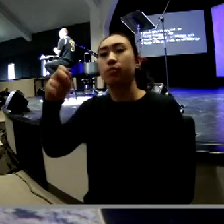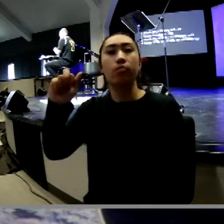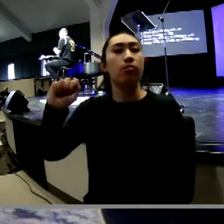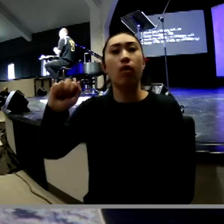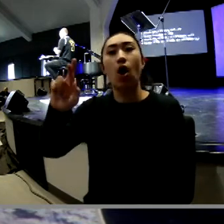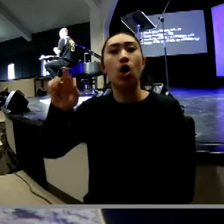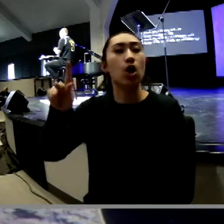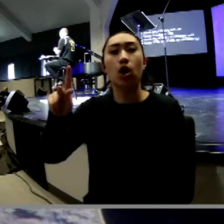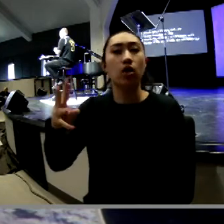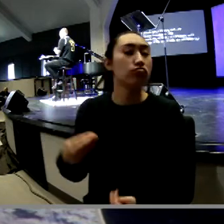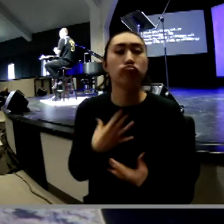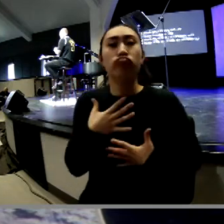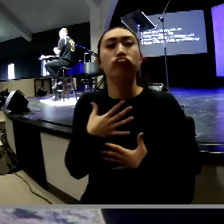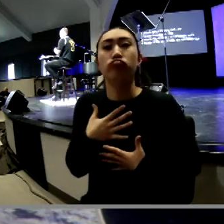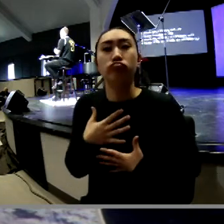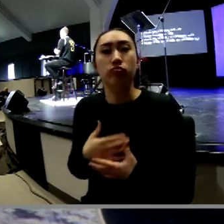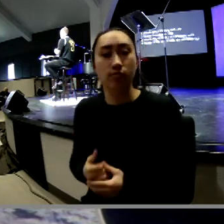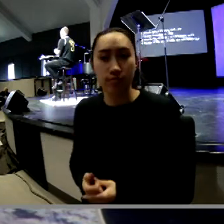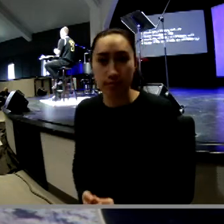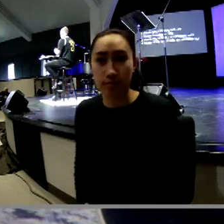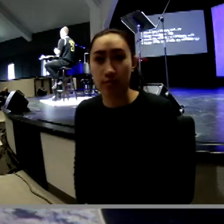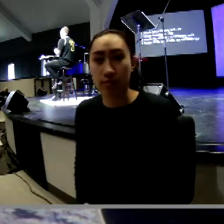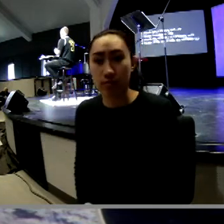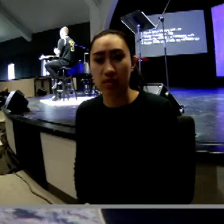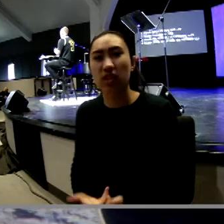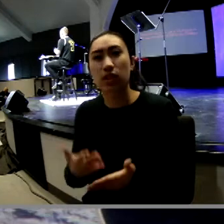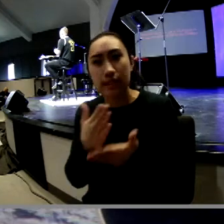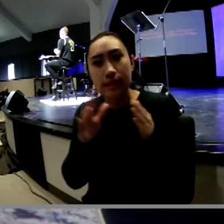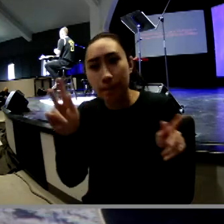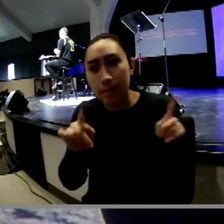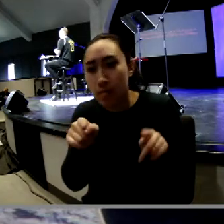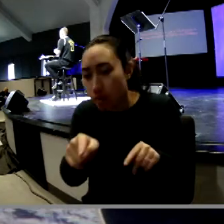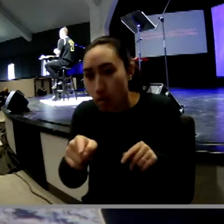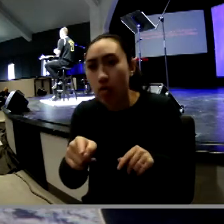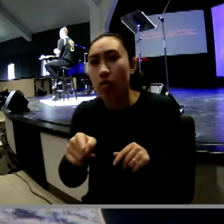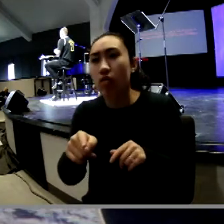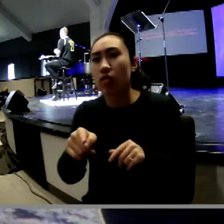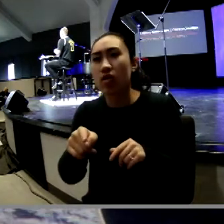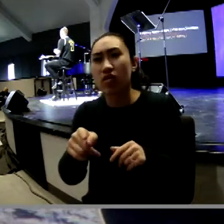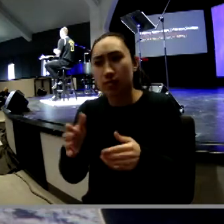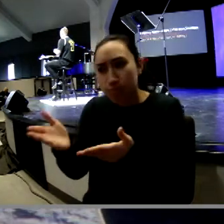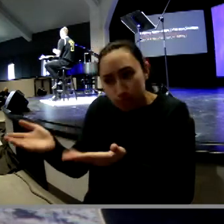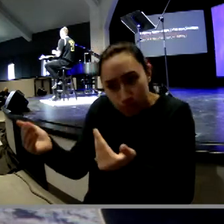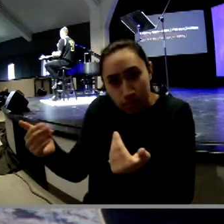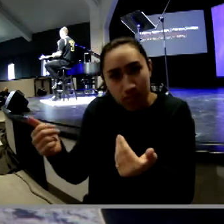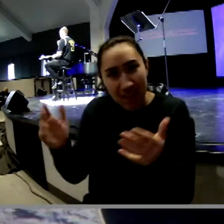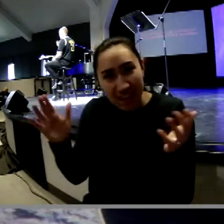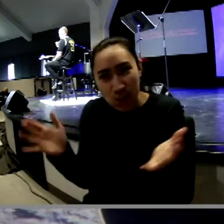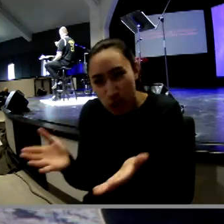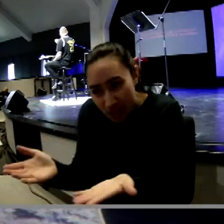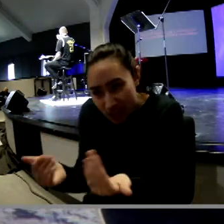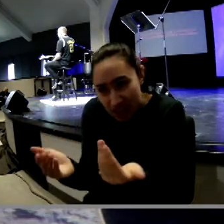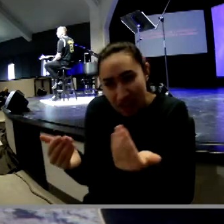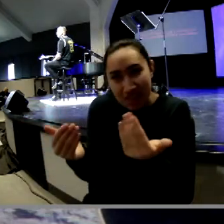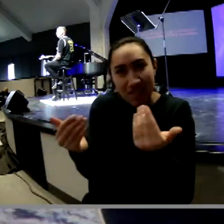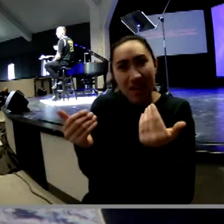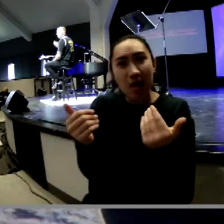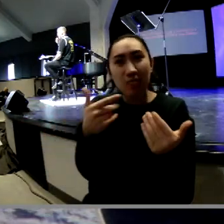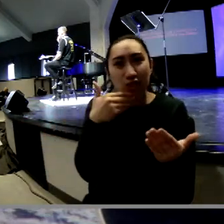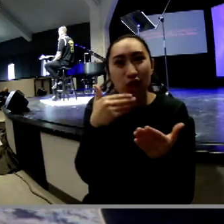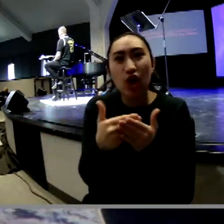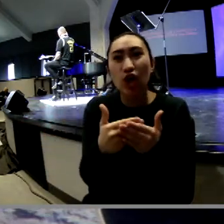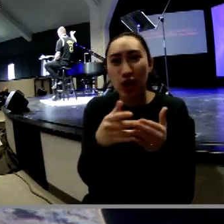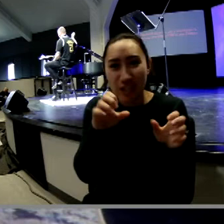life. Cultivate them to the good soil. Name people a soil type in your life and start to move them